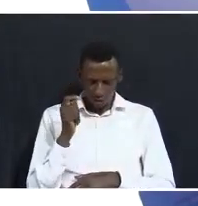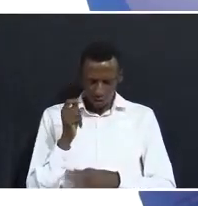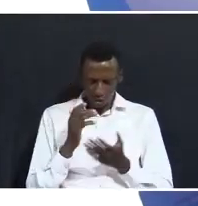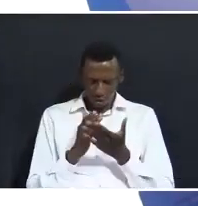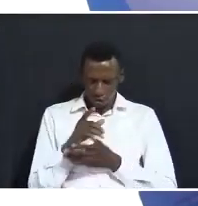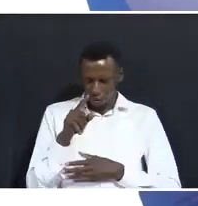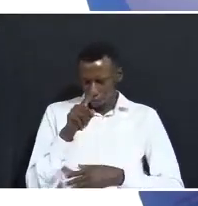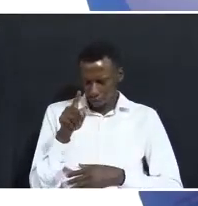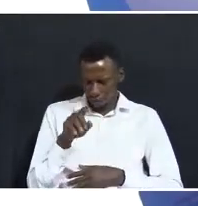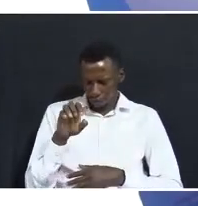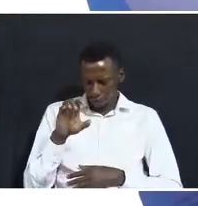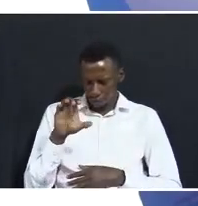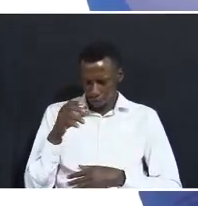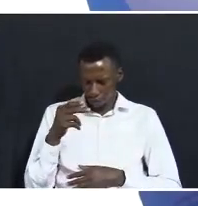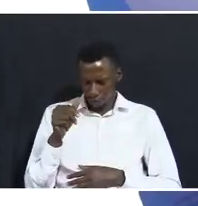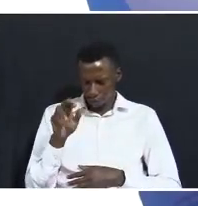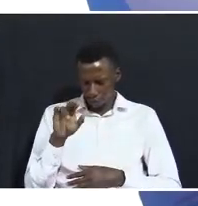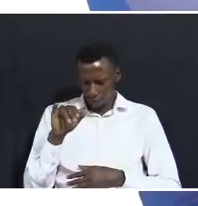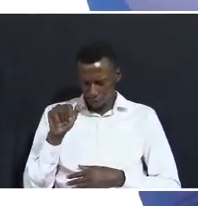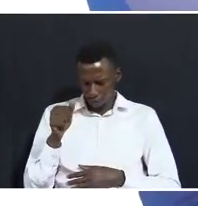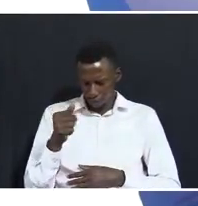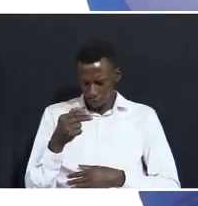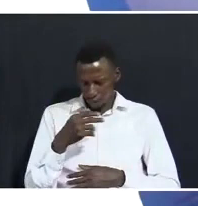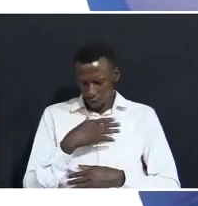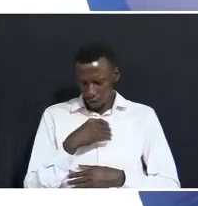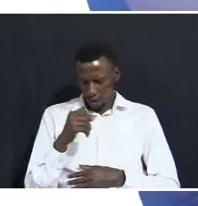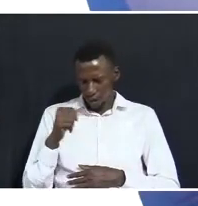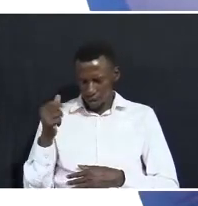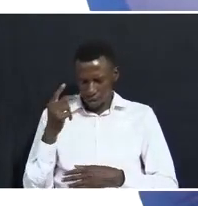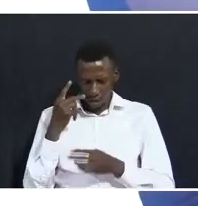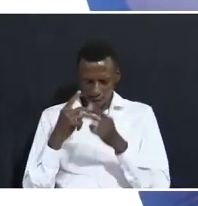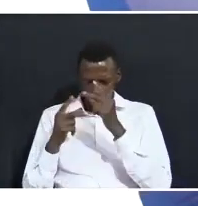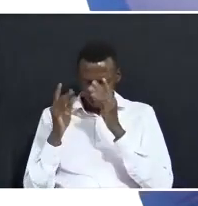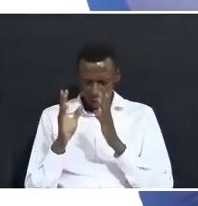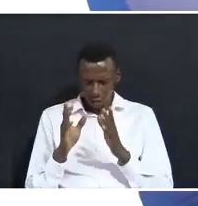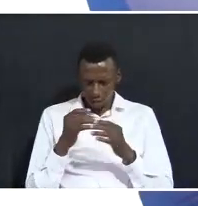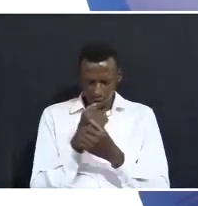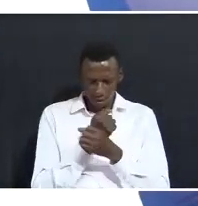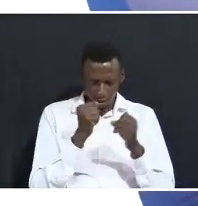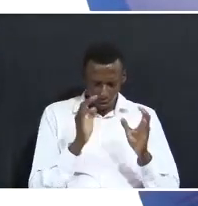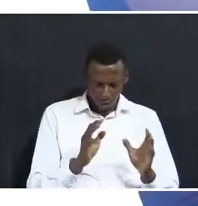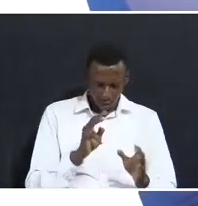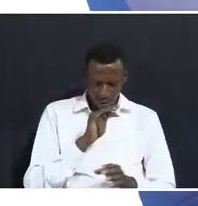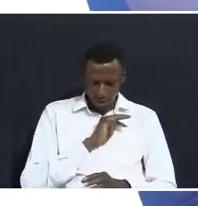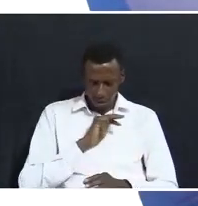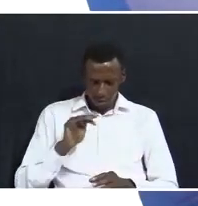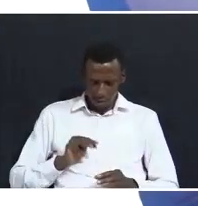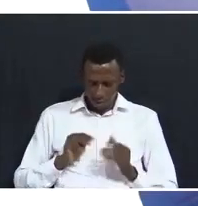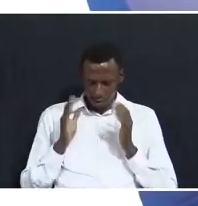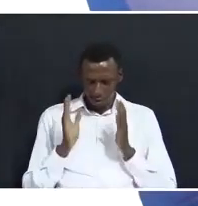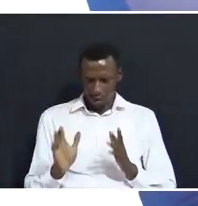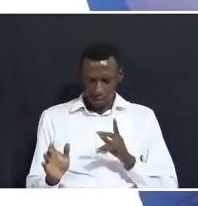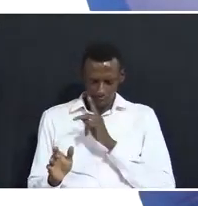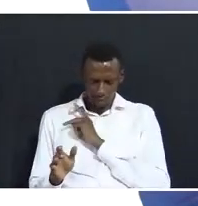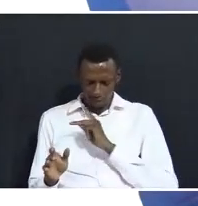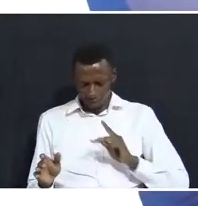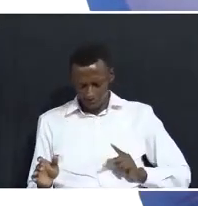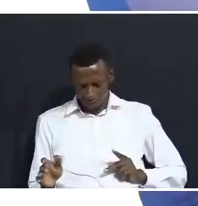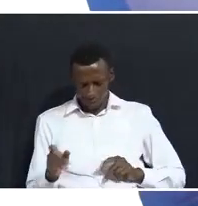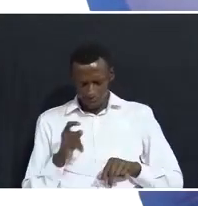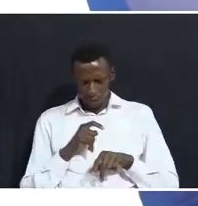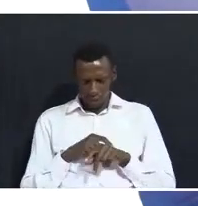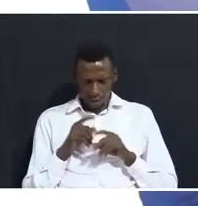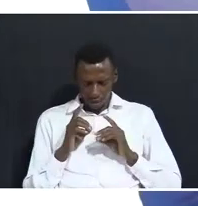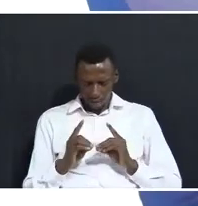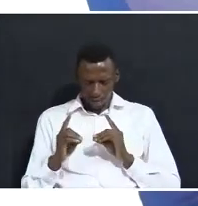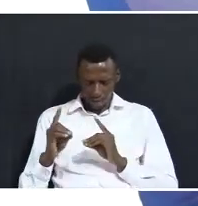Zechariah and the other prophets as the Savior, the Messiah, and the King. When the disciples at